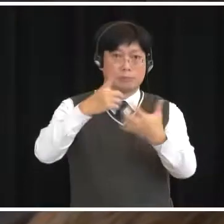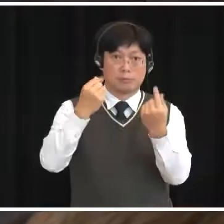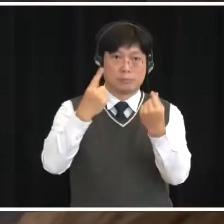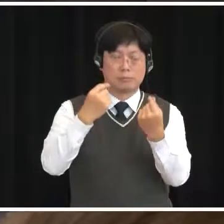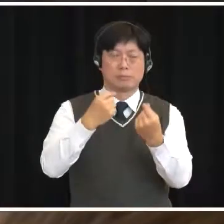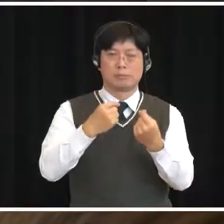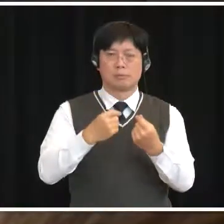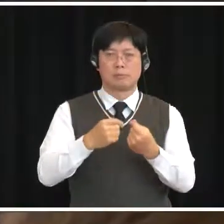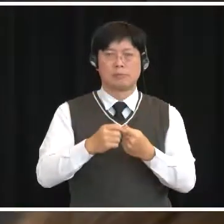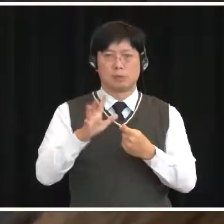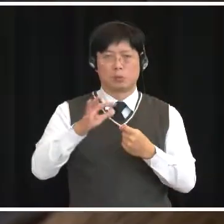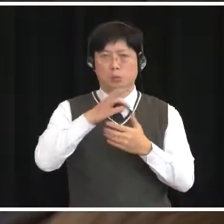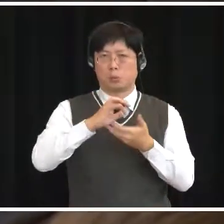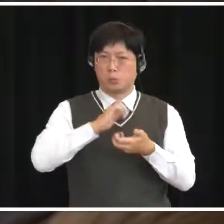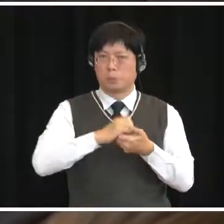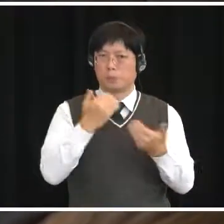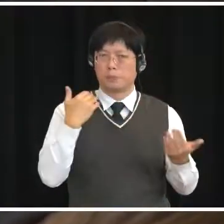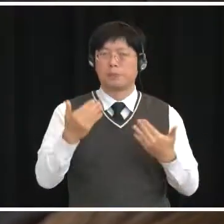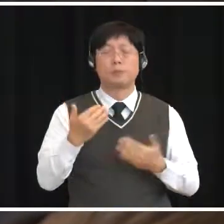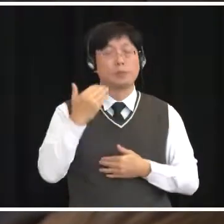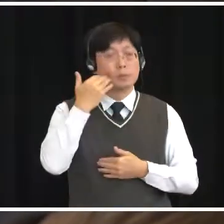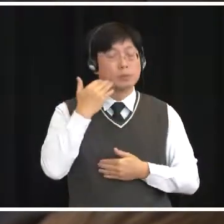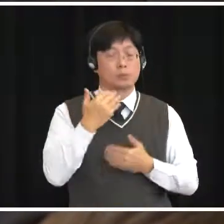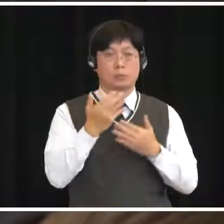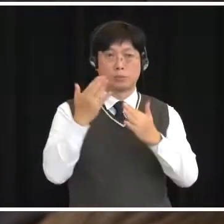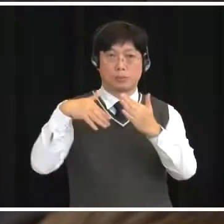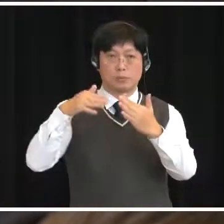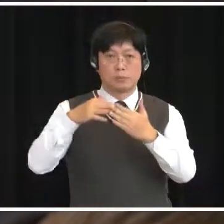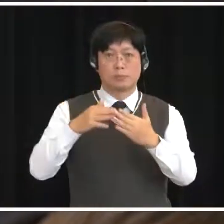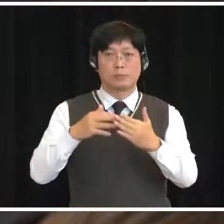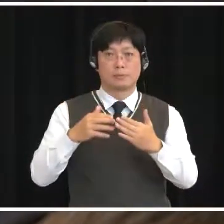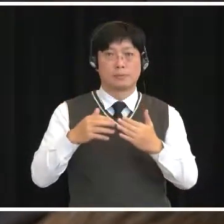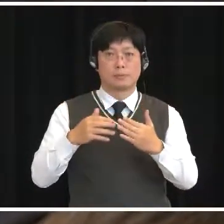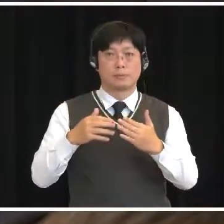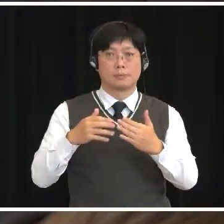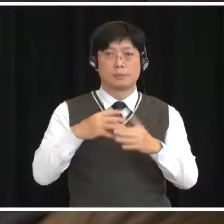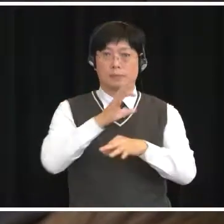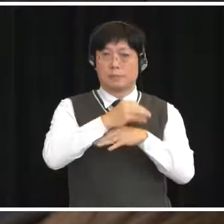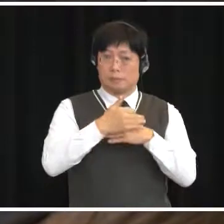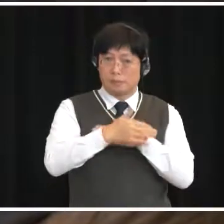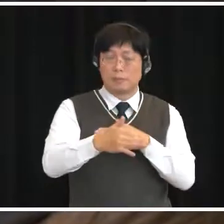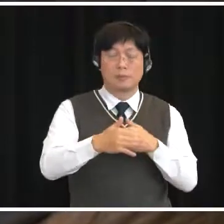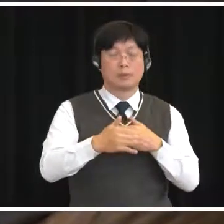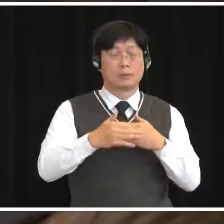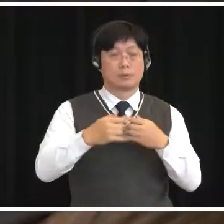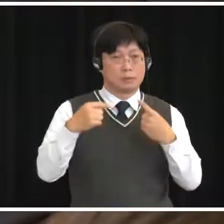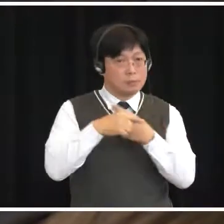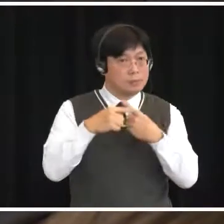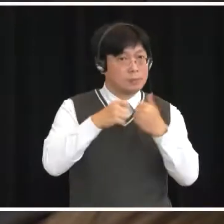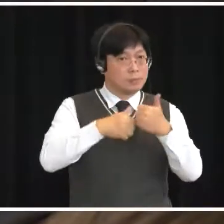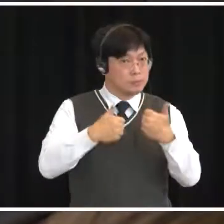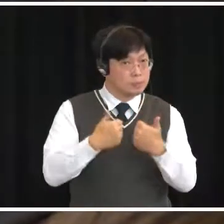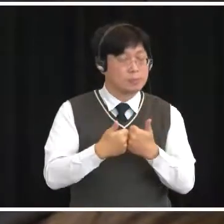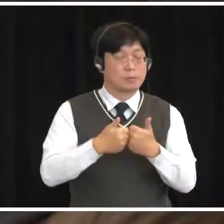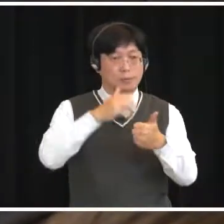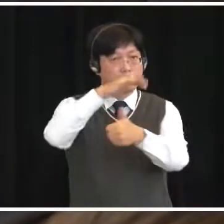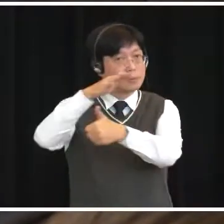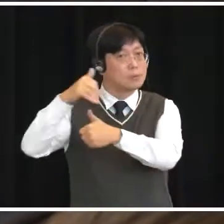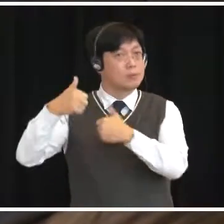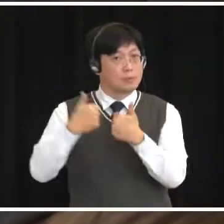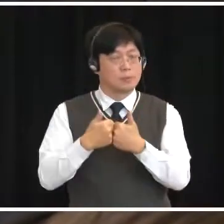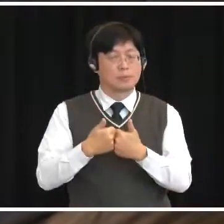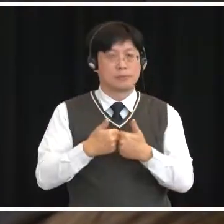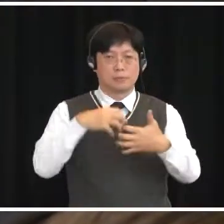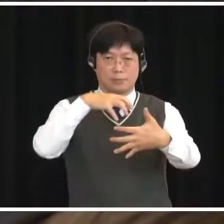the new curriculum, it is stipulated that when